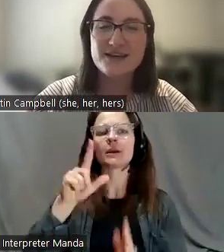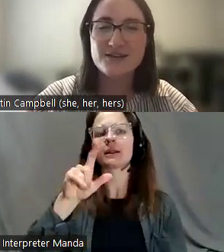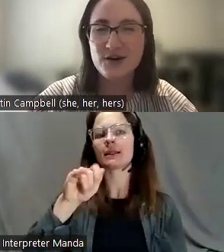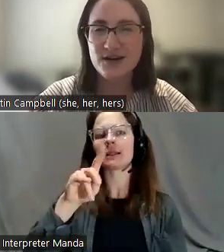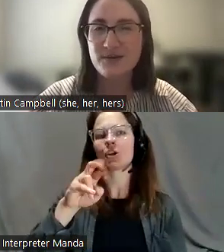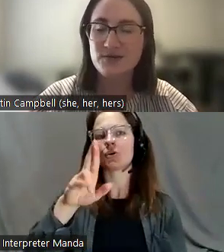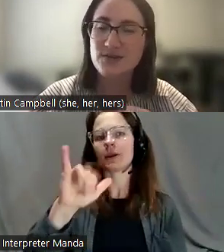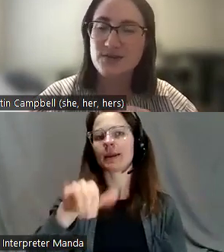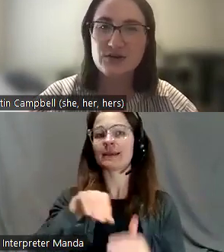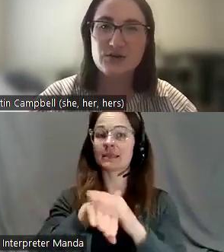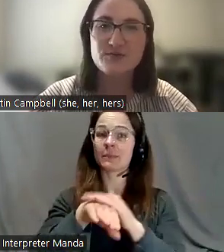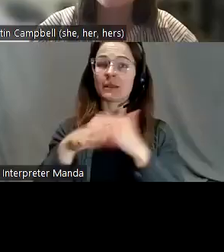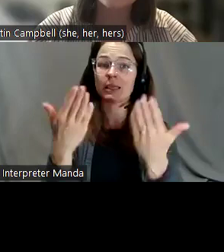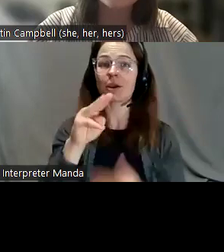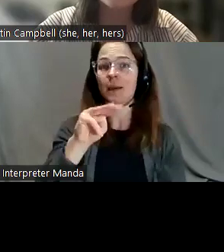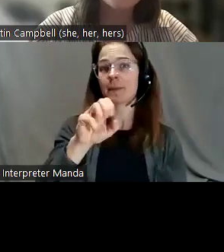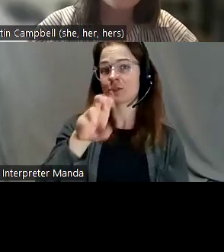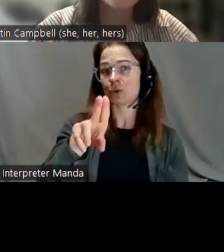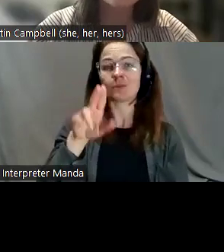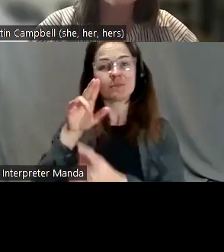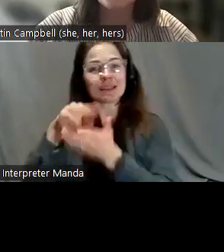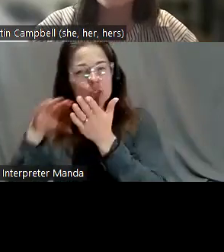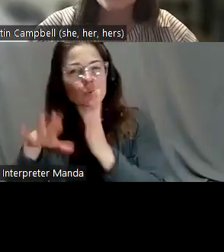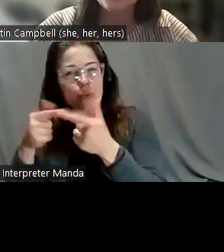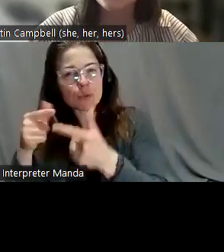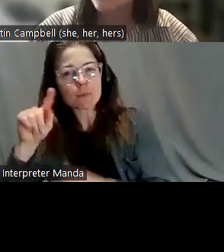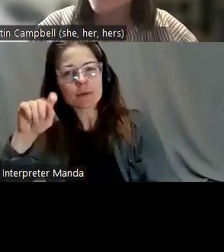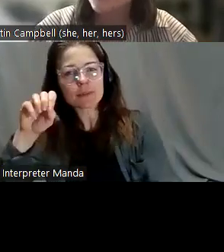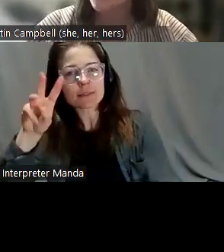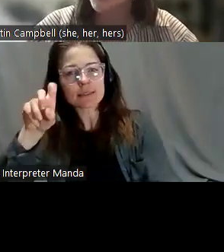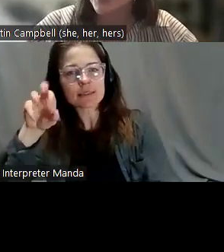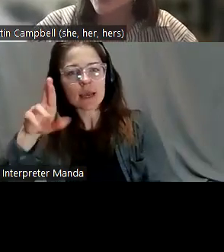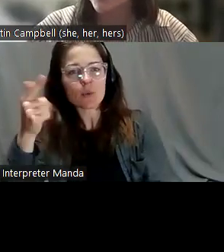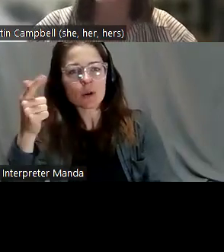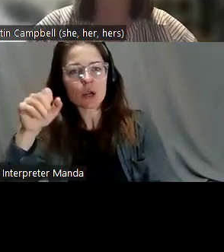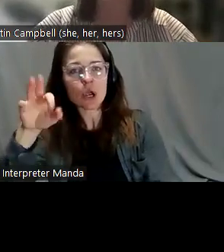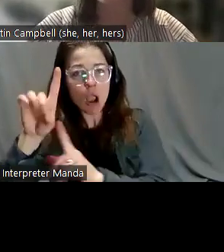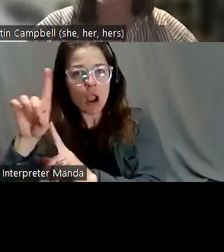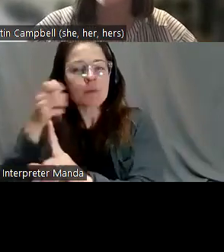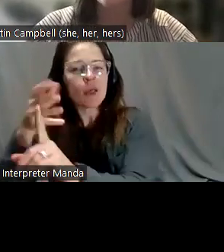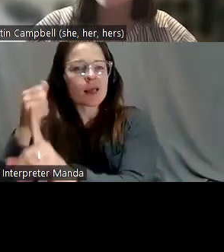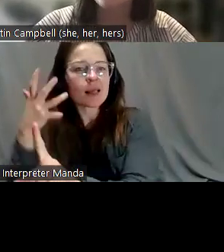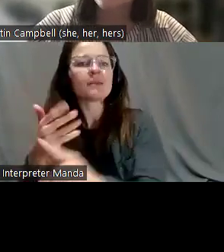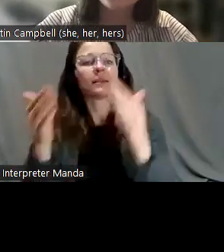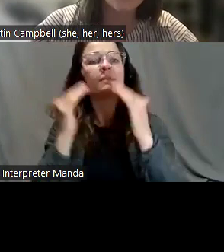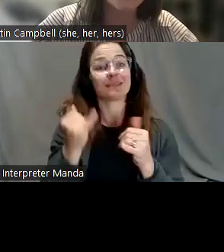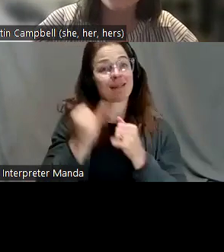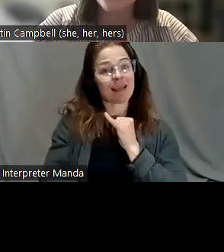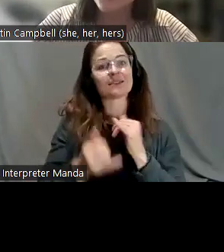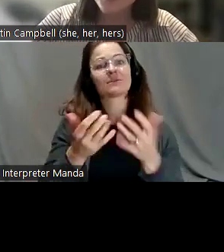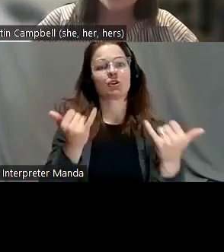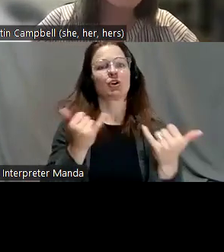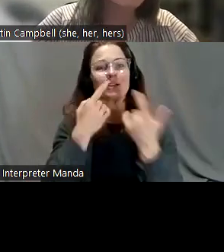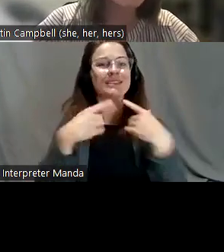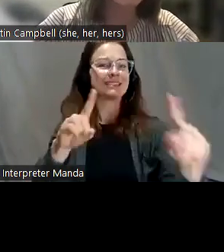State and talking about that student group Tower Guard. And then we'll end with current successes and challenges within this work. I'll pass it